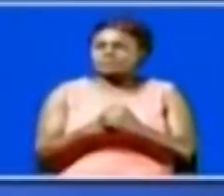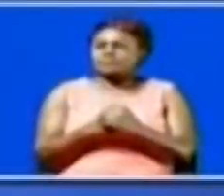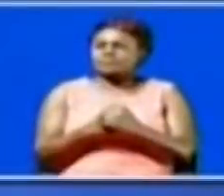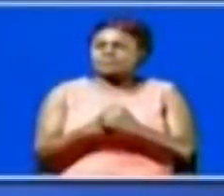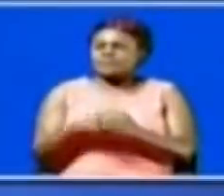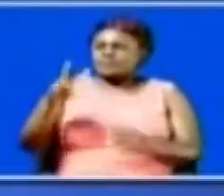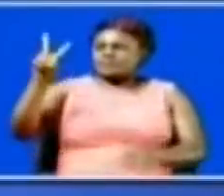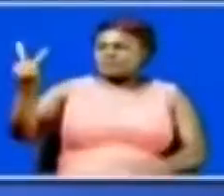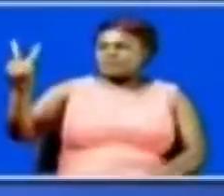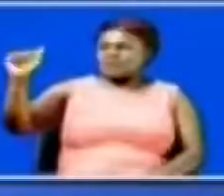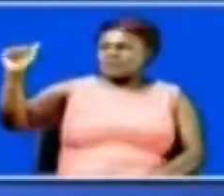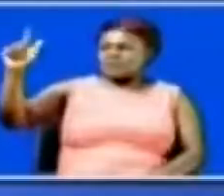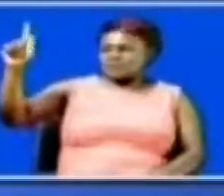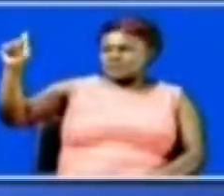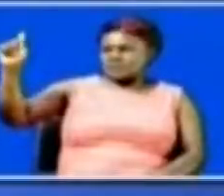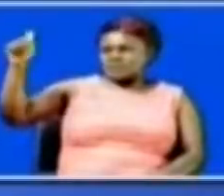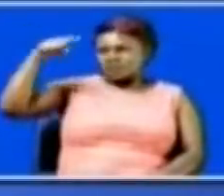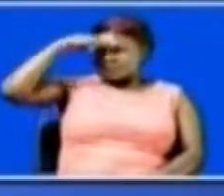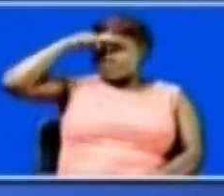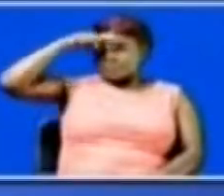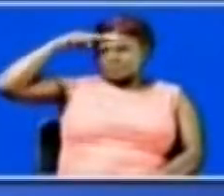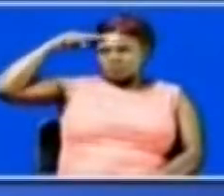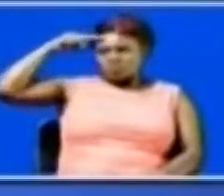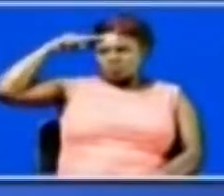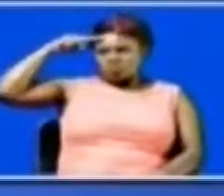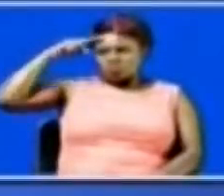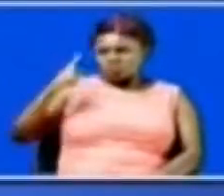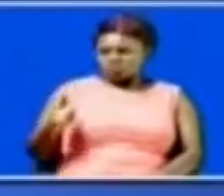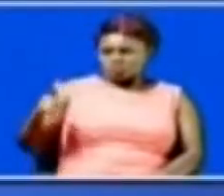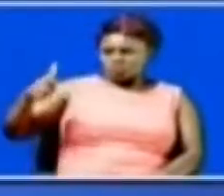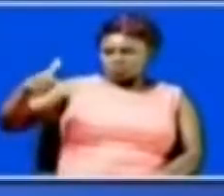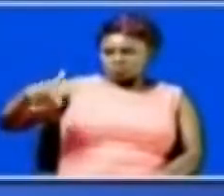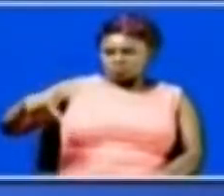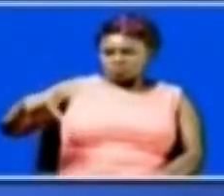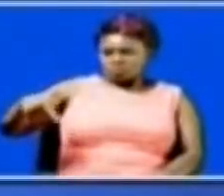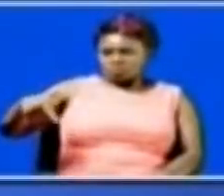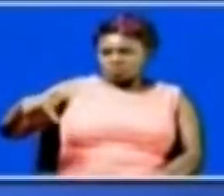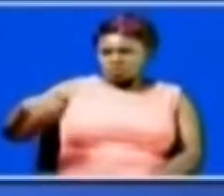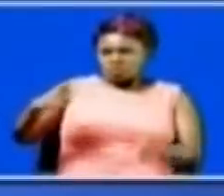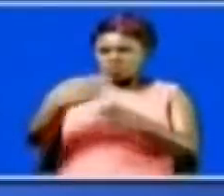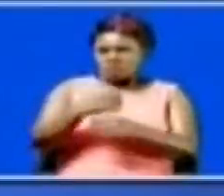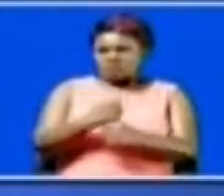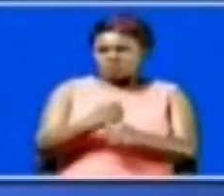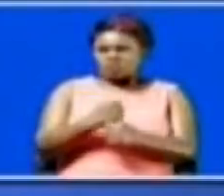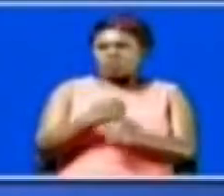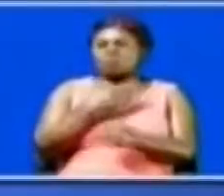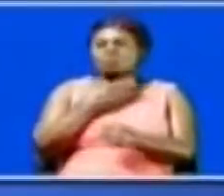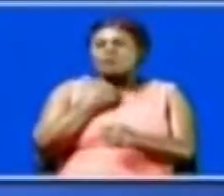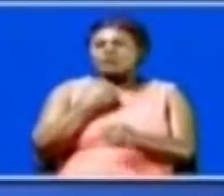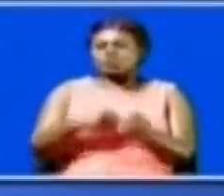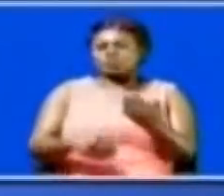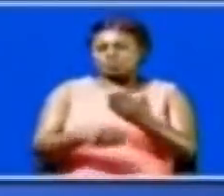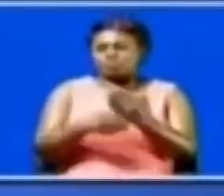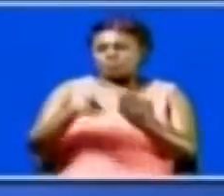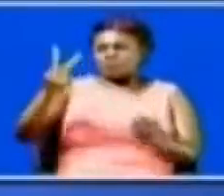in VAT, because this fuel is now VATable, these companies can now claim input VAT.